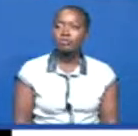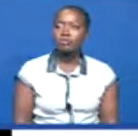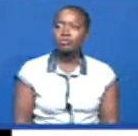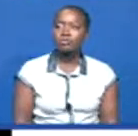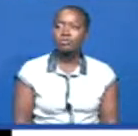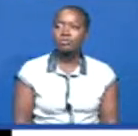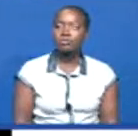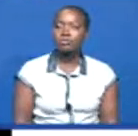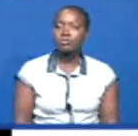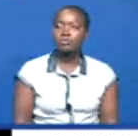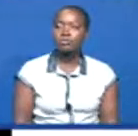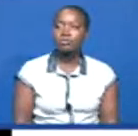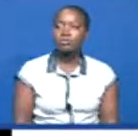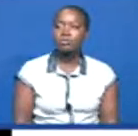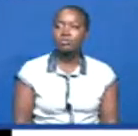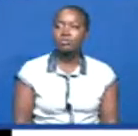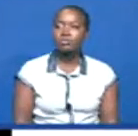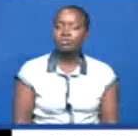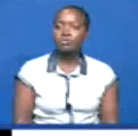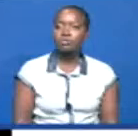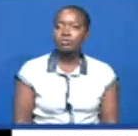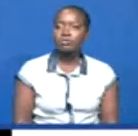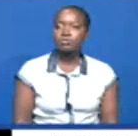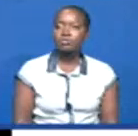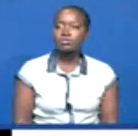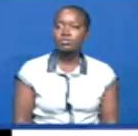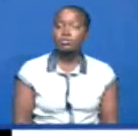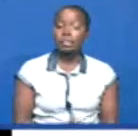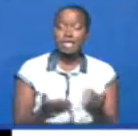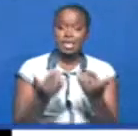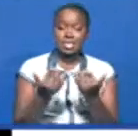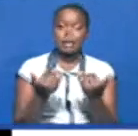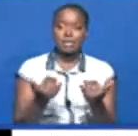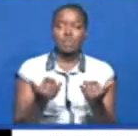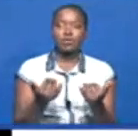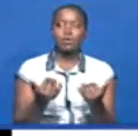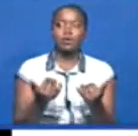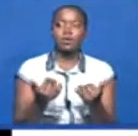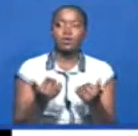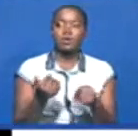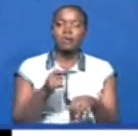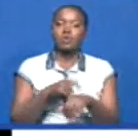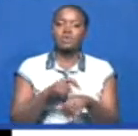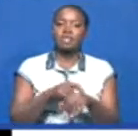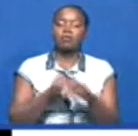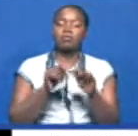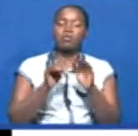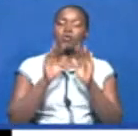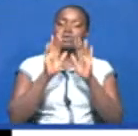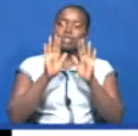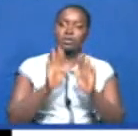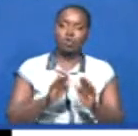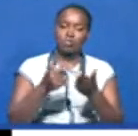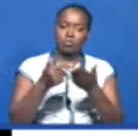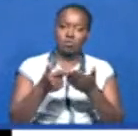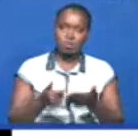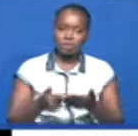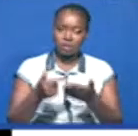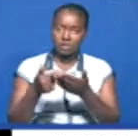And now we are getting into the moment of what we are calling our time for critical dialogue,